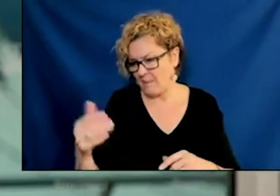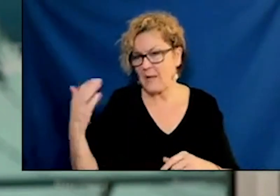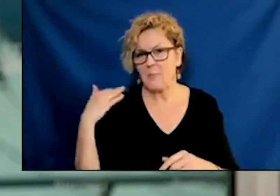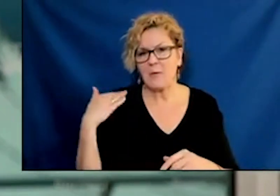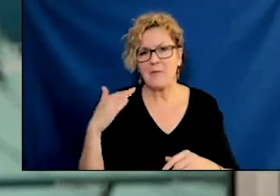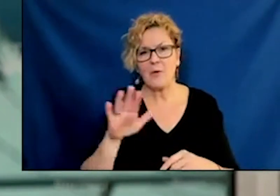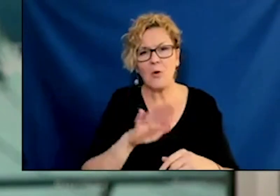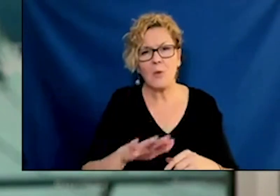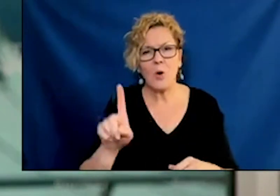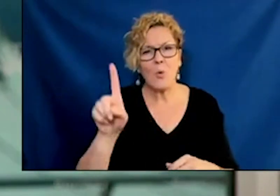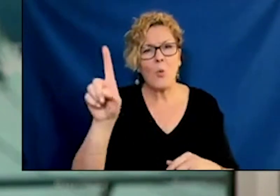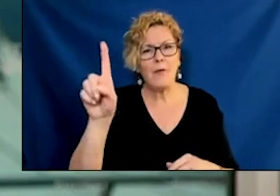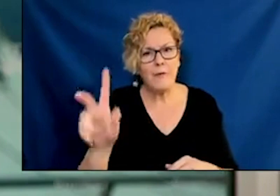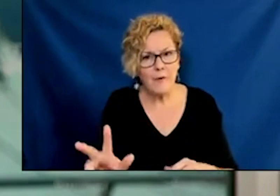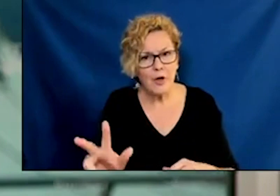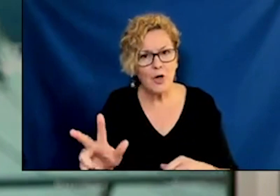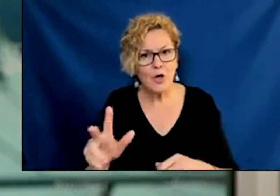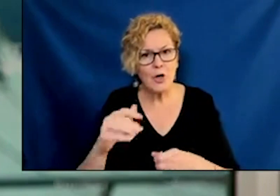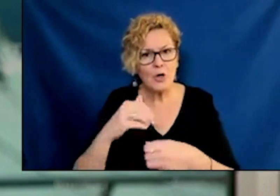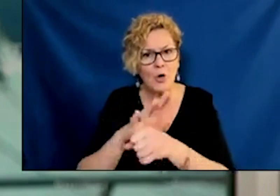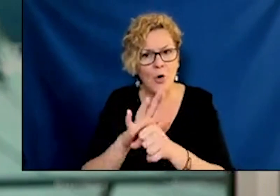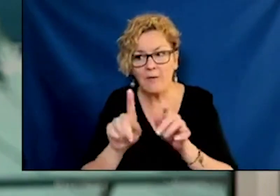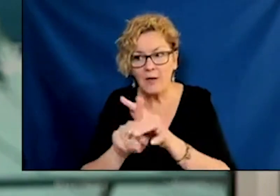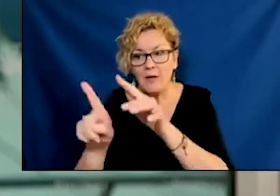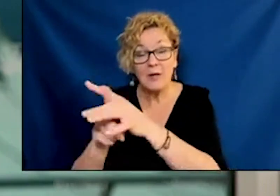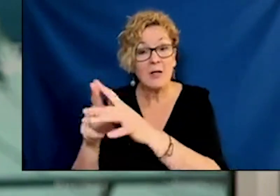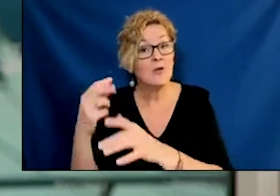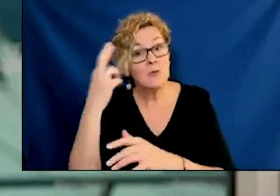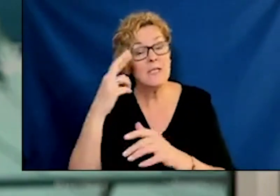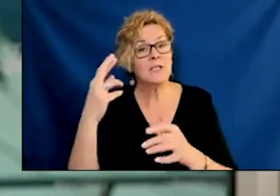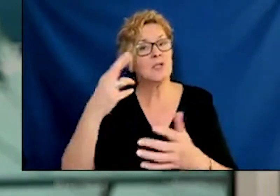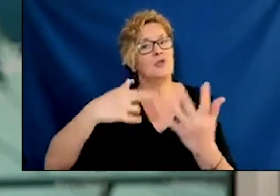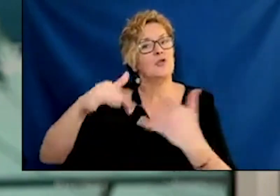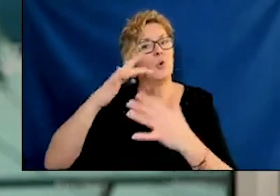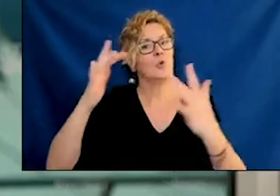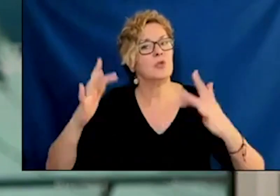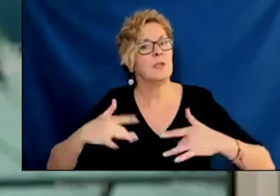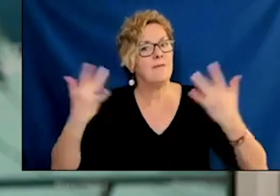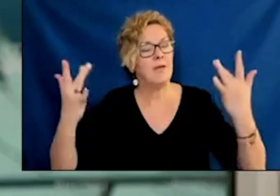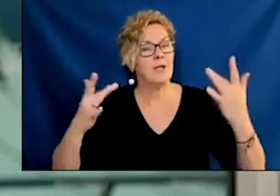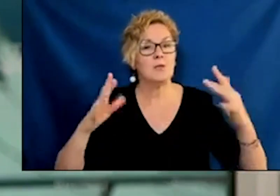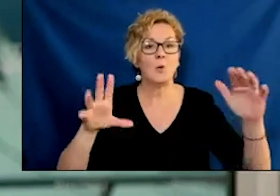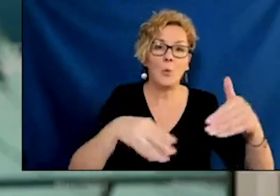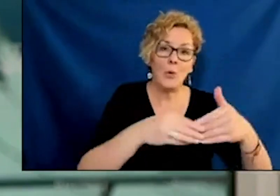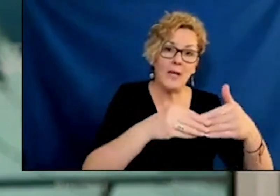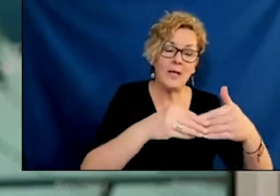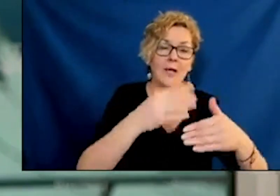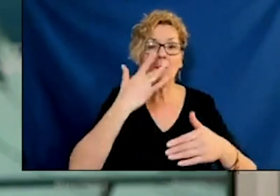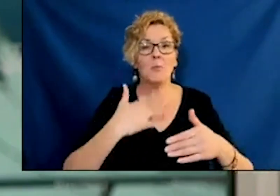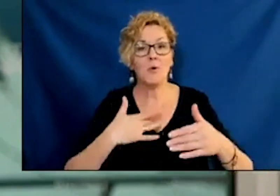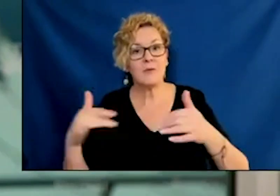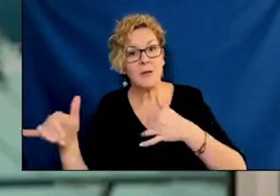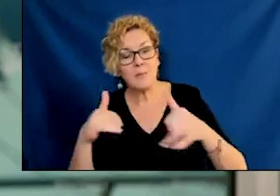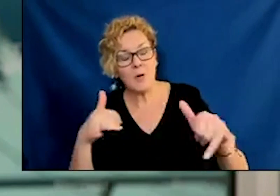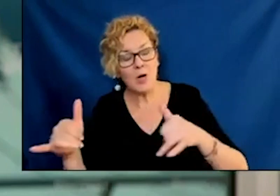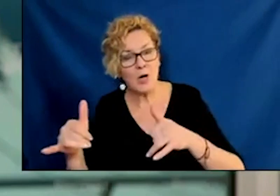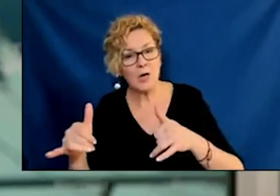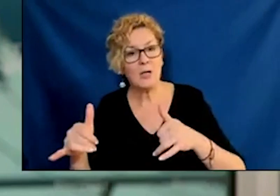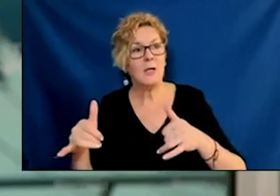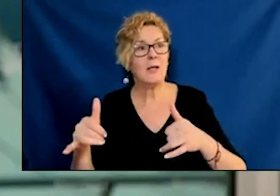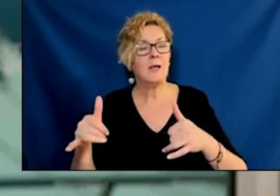of it was from social events, including weddings, birthday parties, all of the different